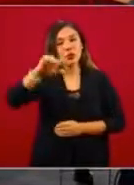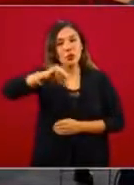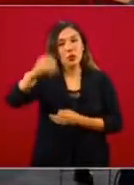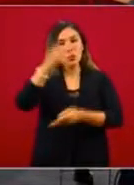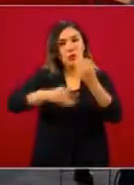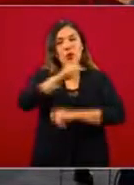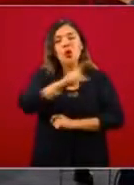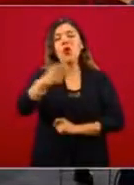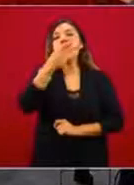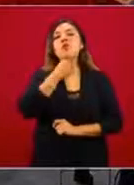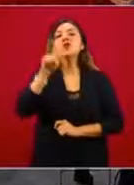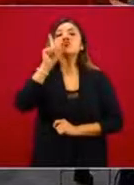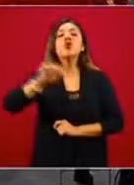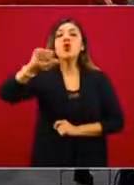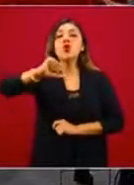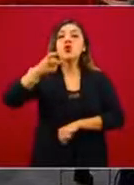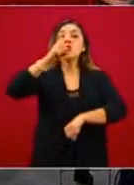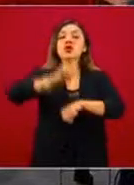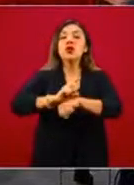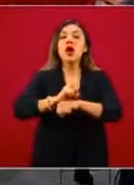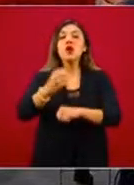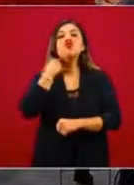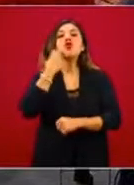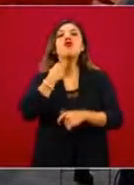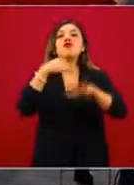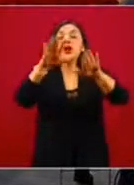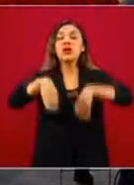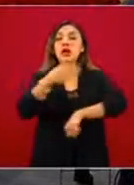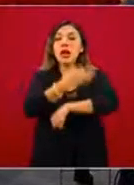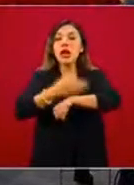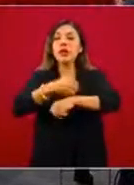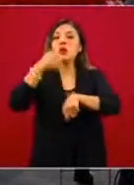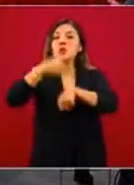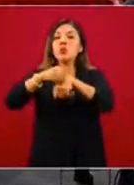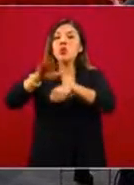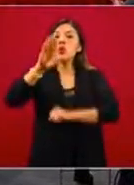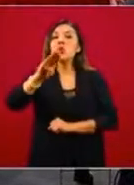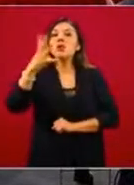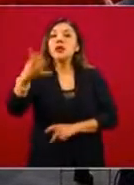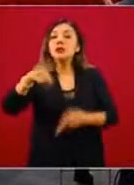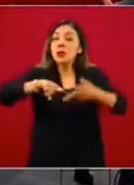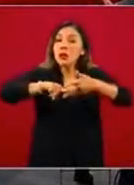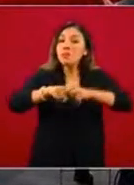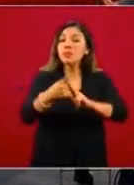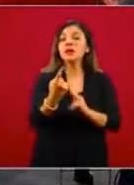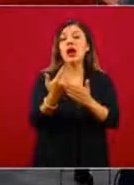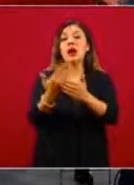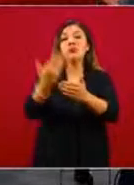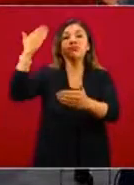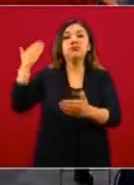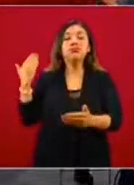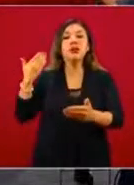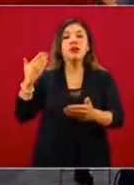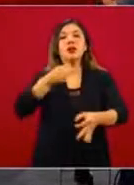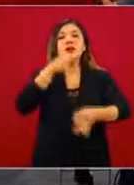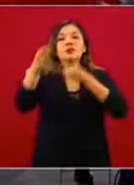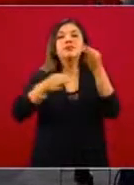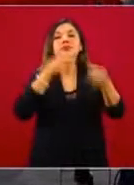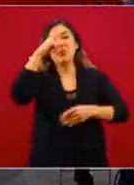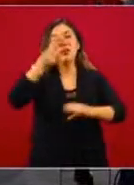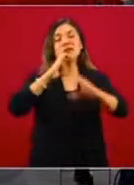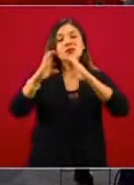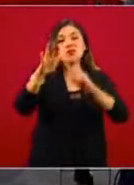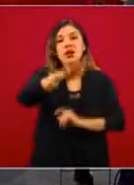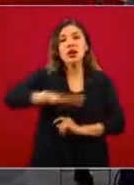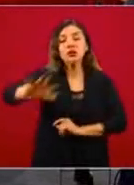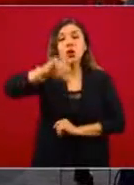you. Here we are. It is our nightly conference number 95 since we started giving these